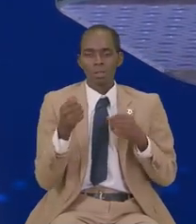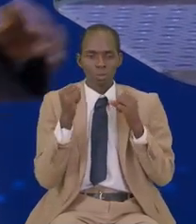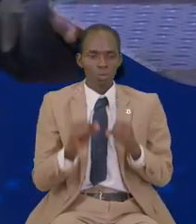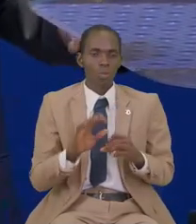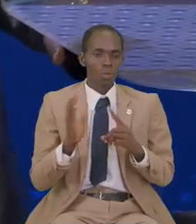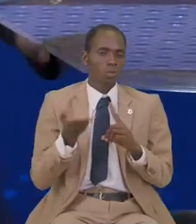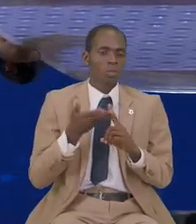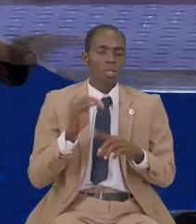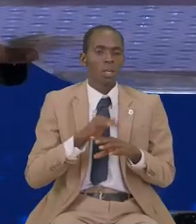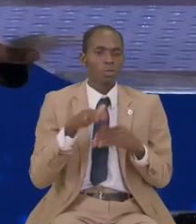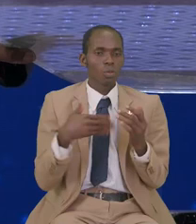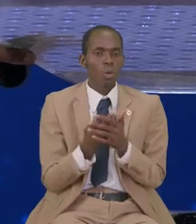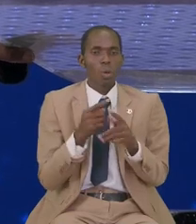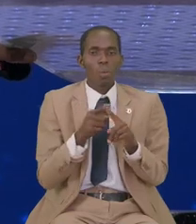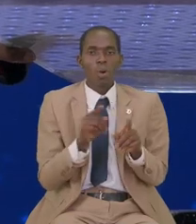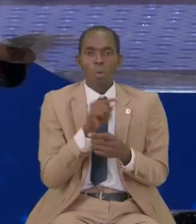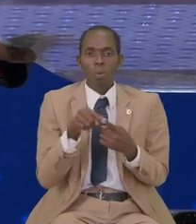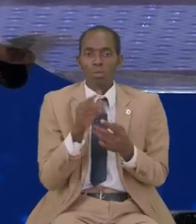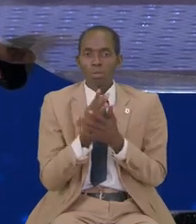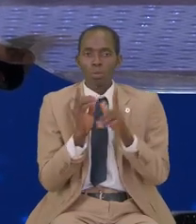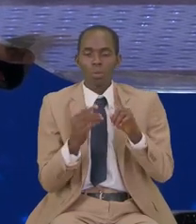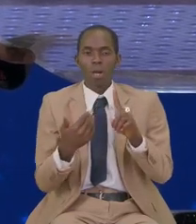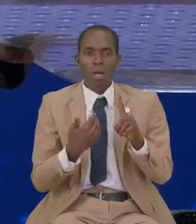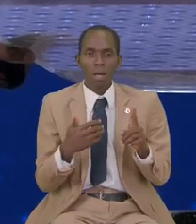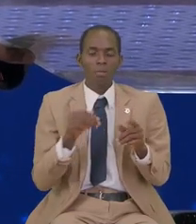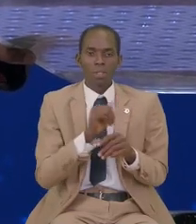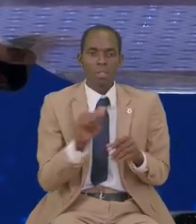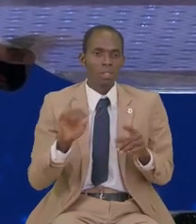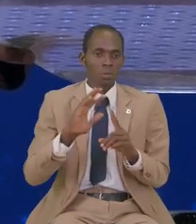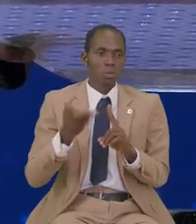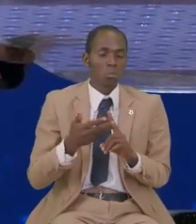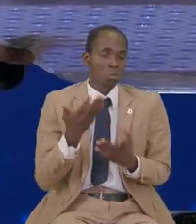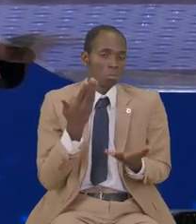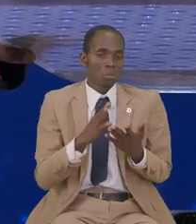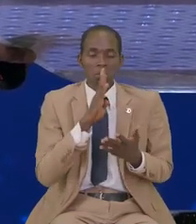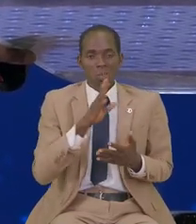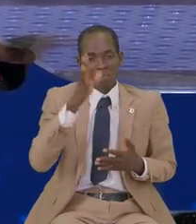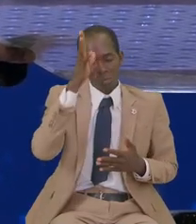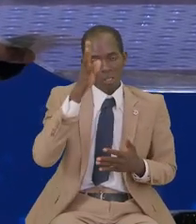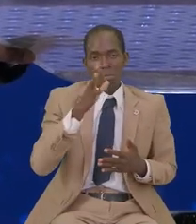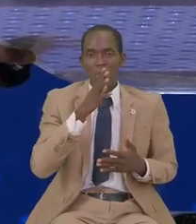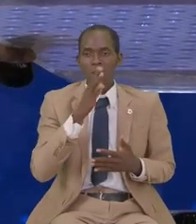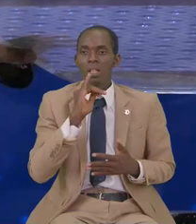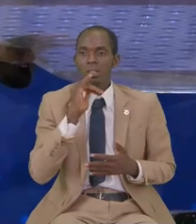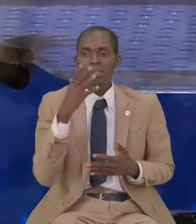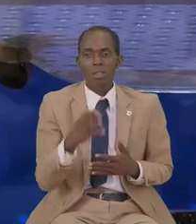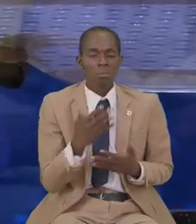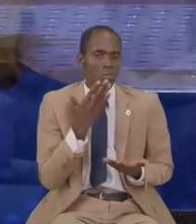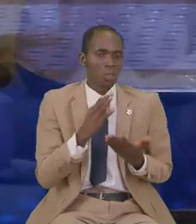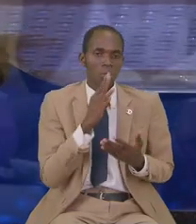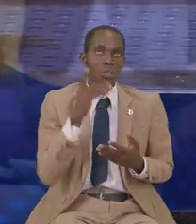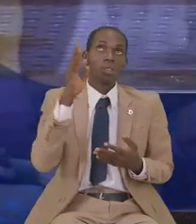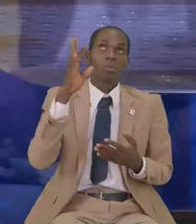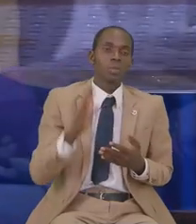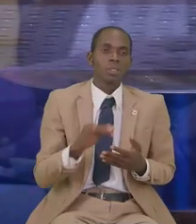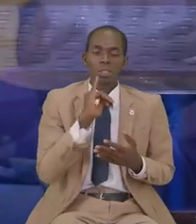But when somebody has conviction, whether daddy is there or mommy is there or not, whether the pastor is there